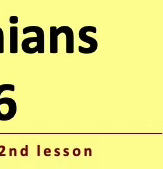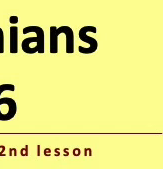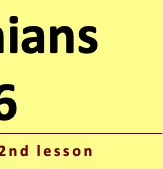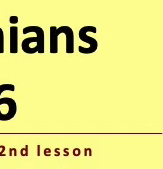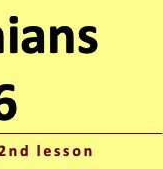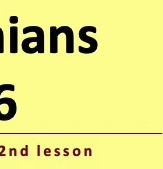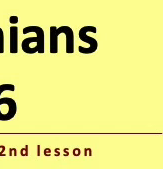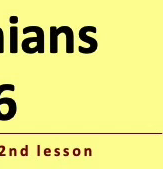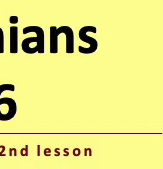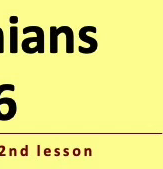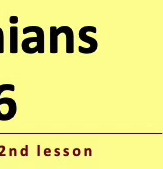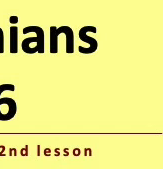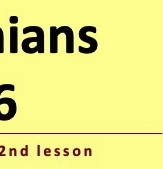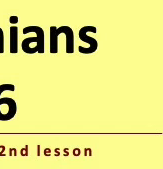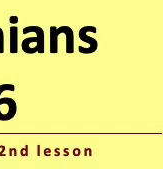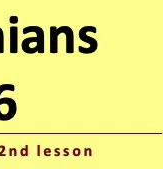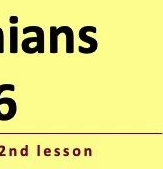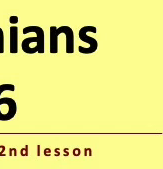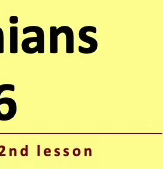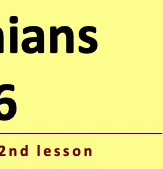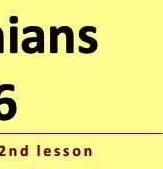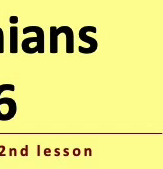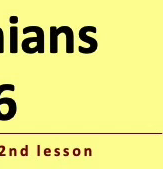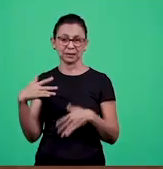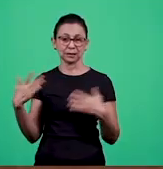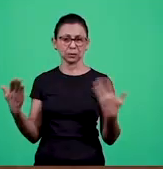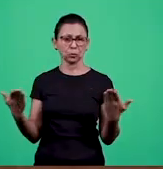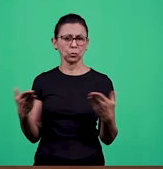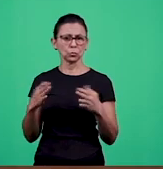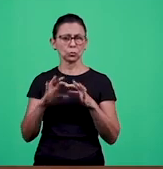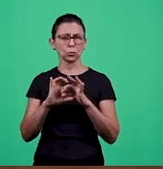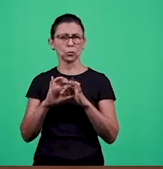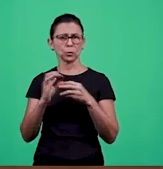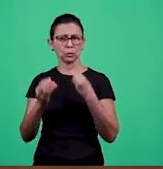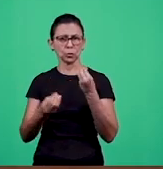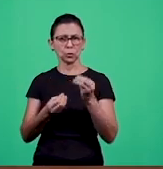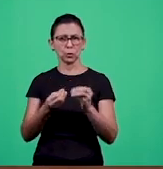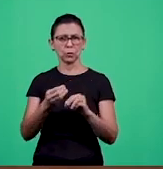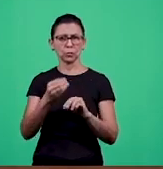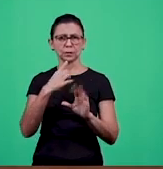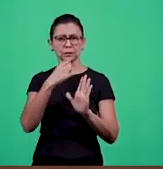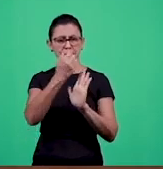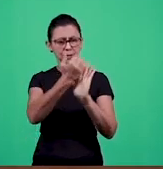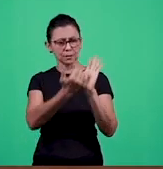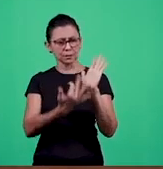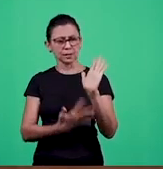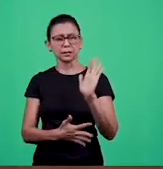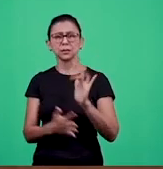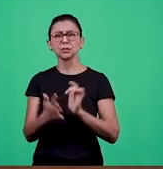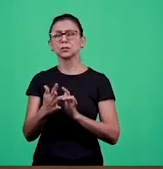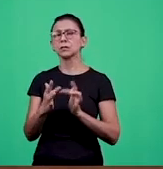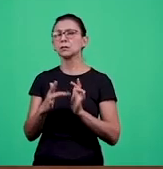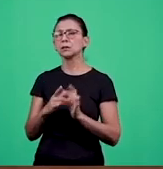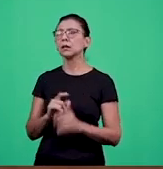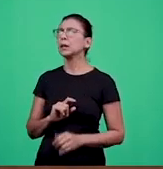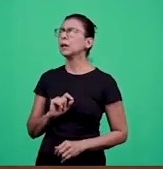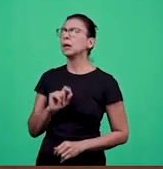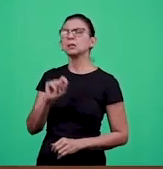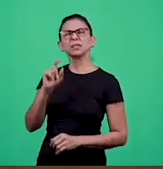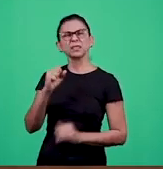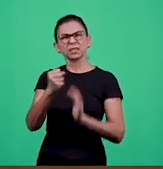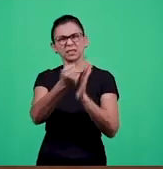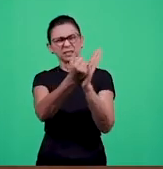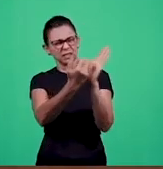are doing today our lesson about fellowship through the blood of Jesus. And the blood